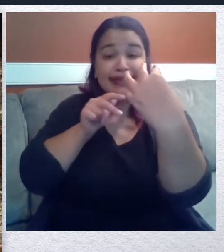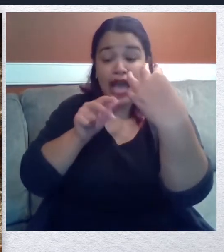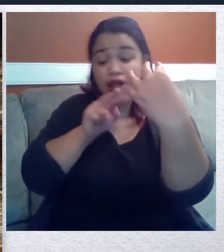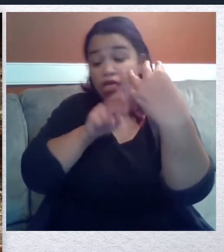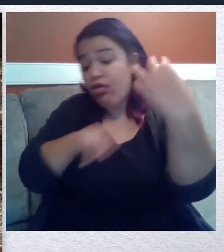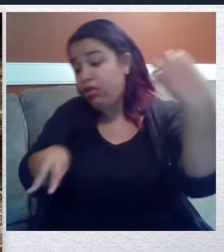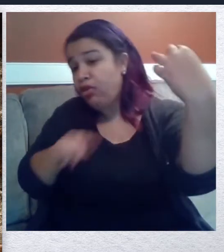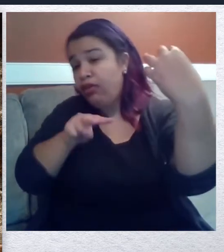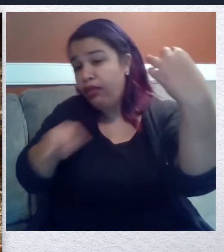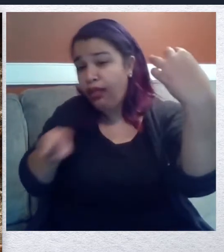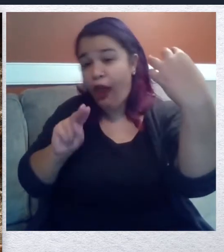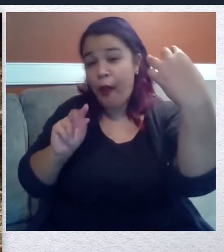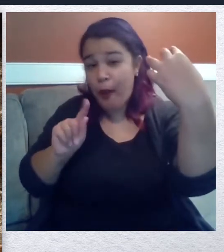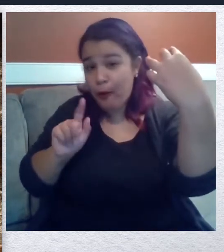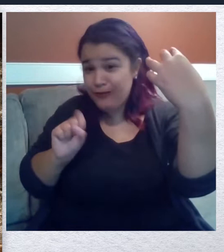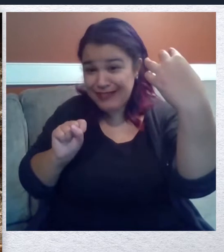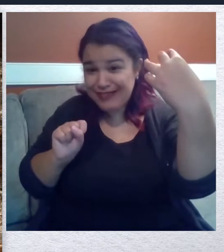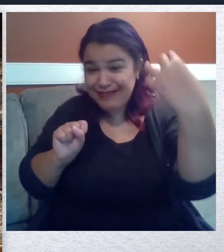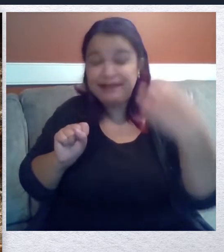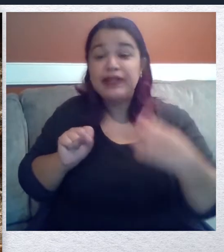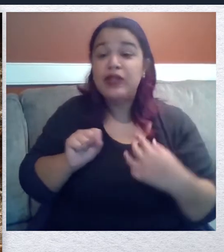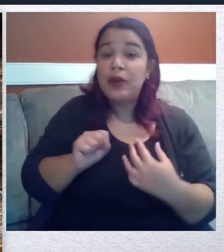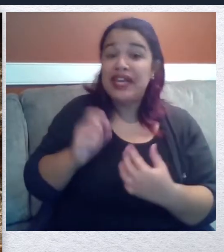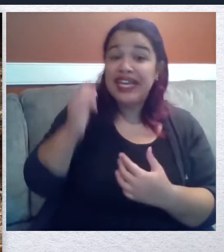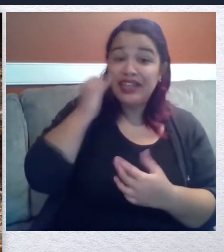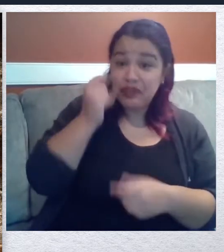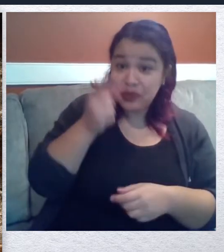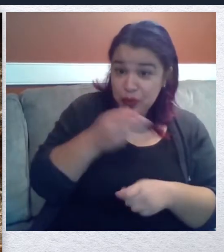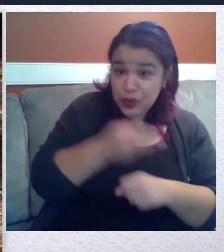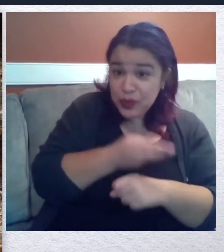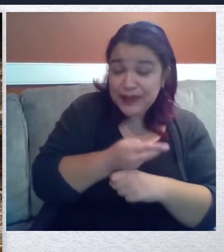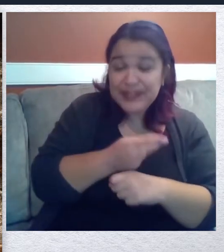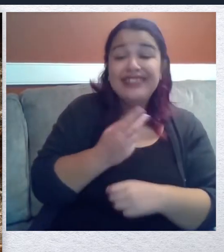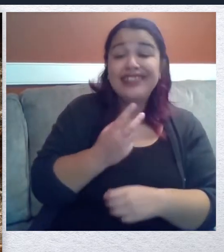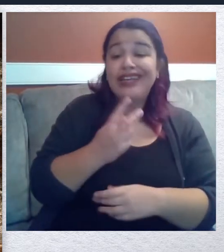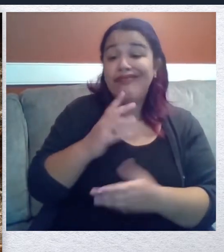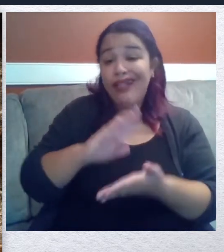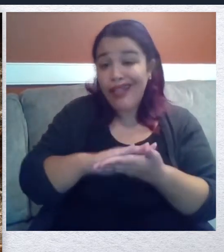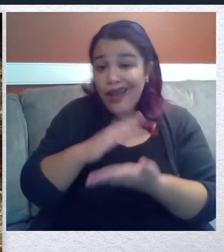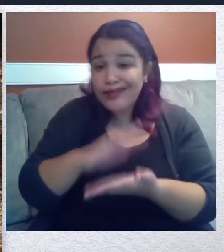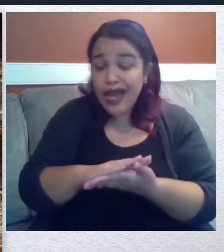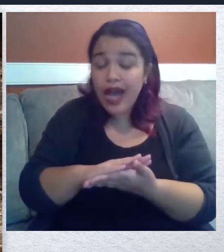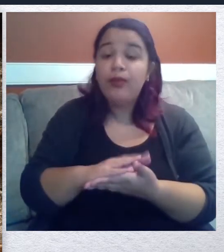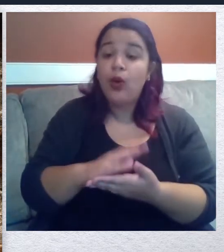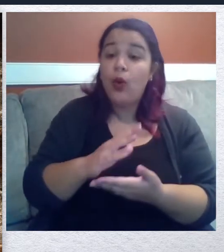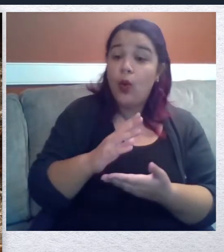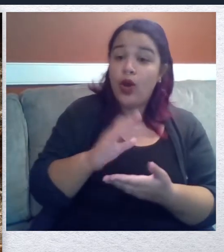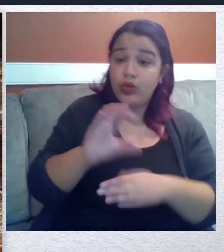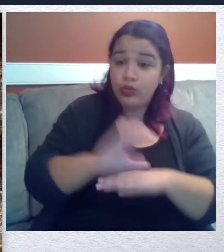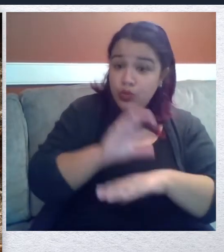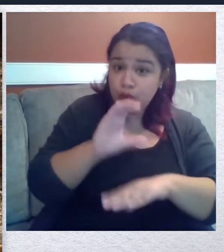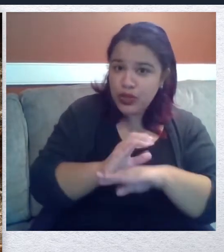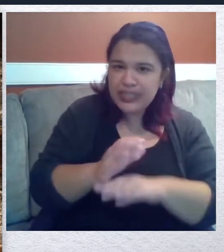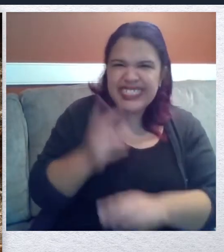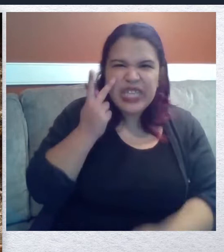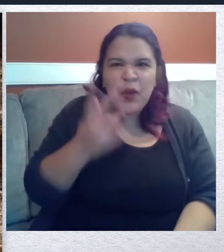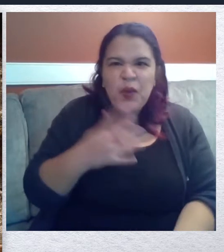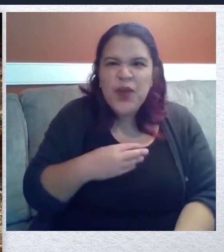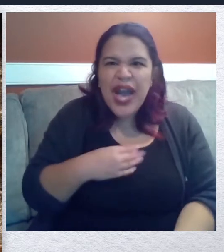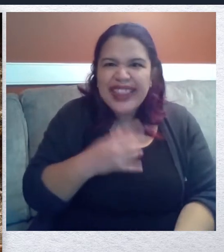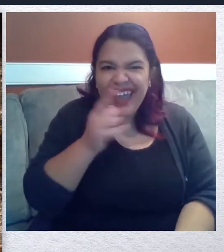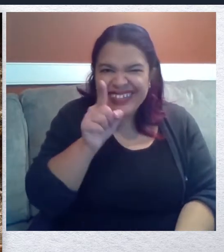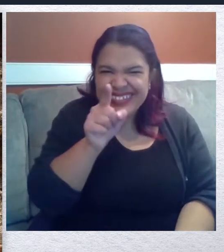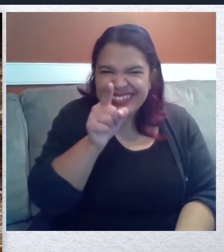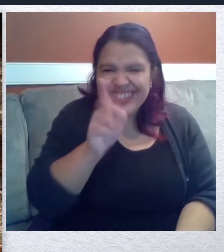the webcam is the white light at the top center of your screen. Another thing to consider, even for